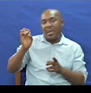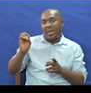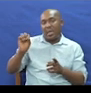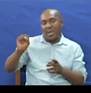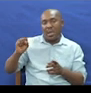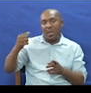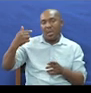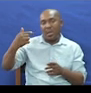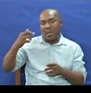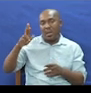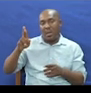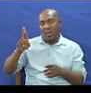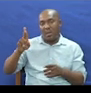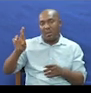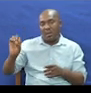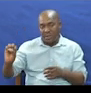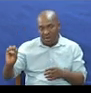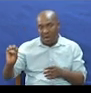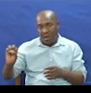What are these words?